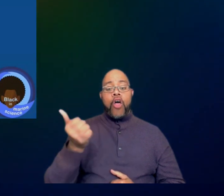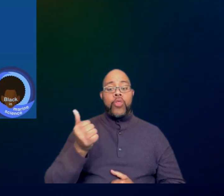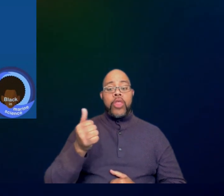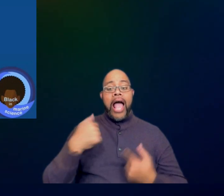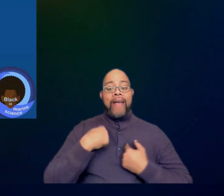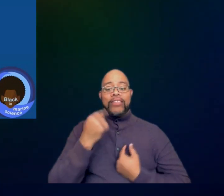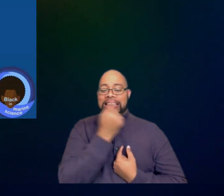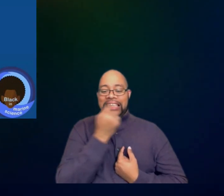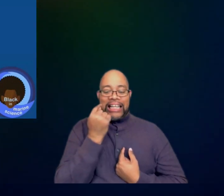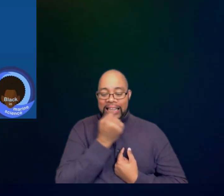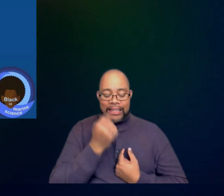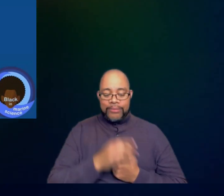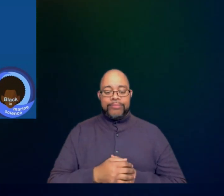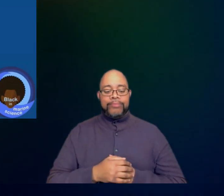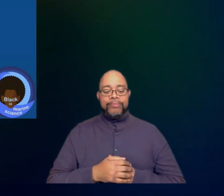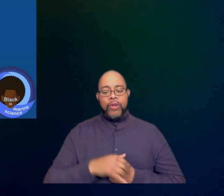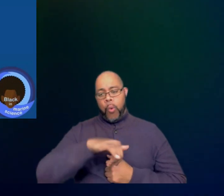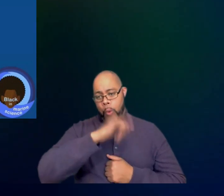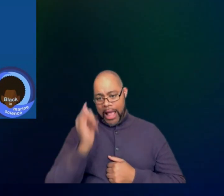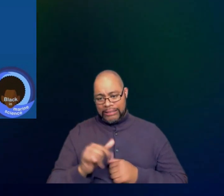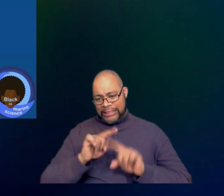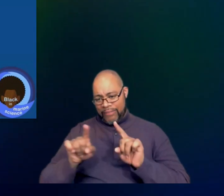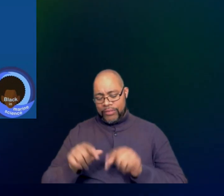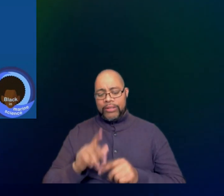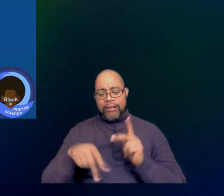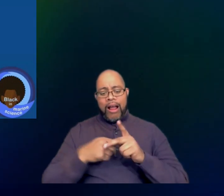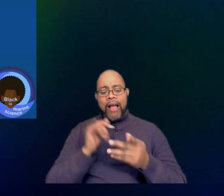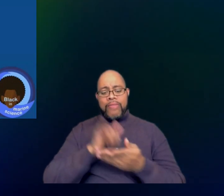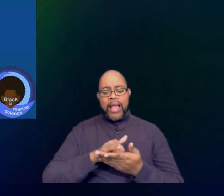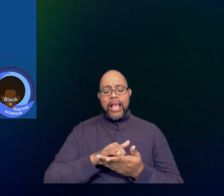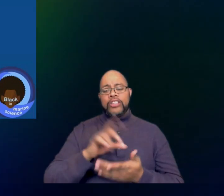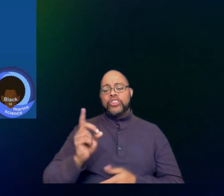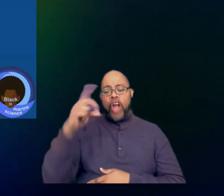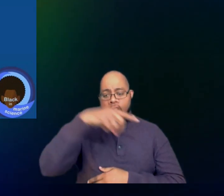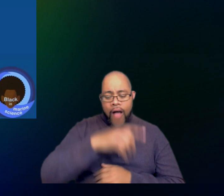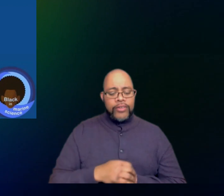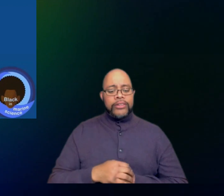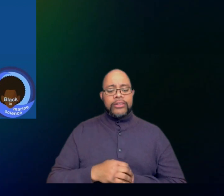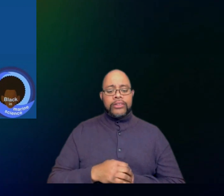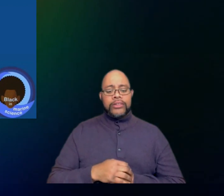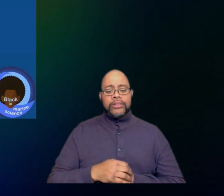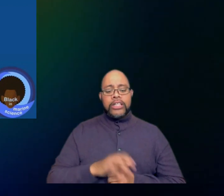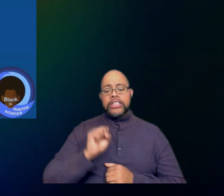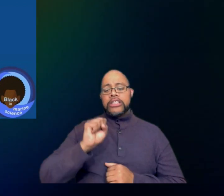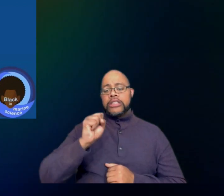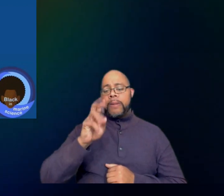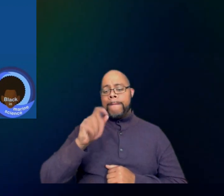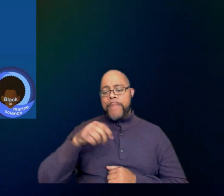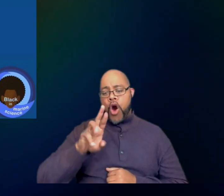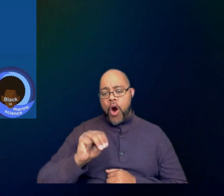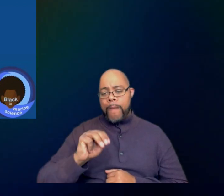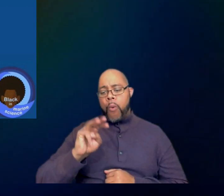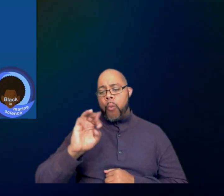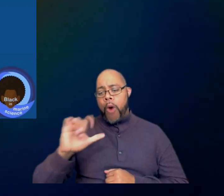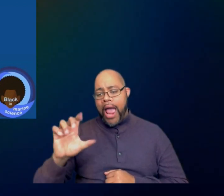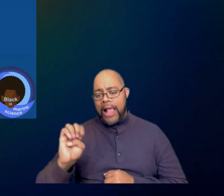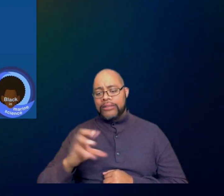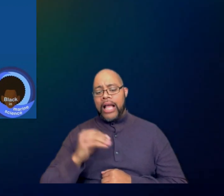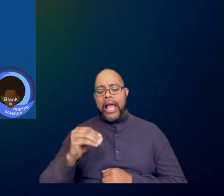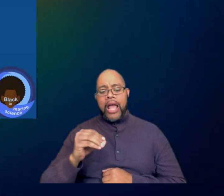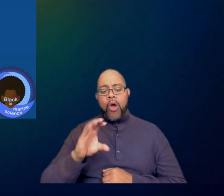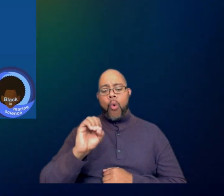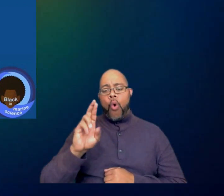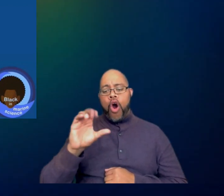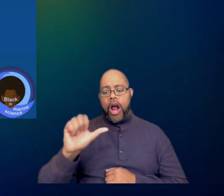cetaceans are odontocetes, meaning toothed whales. So this is going to be dolphins, porpoises, sperm whales, orcas,